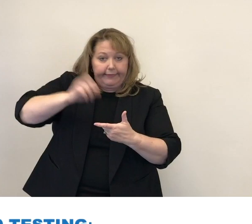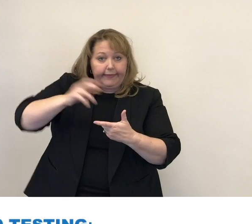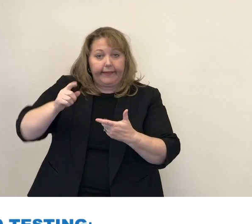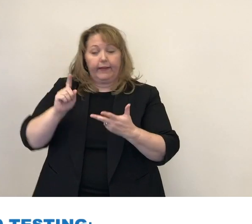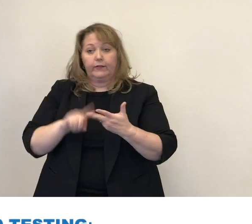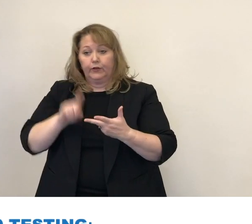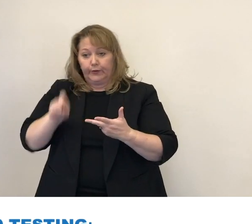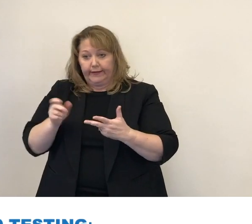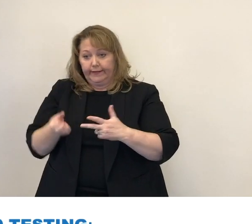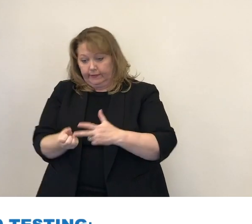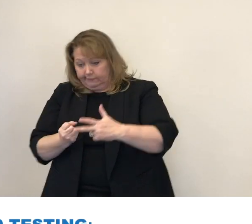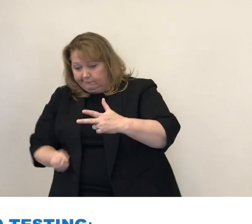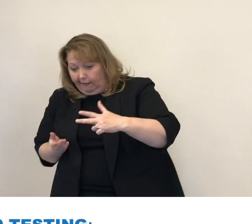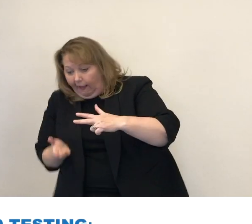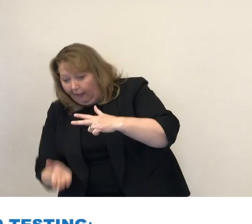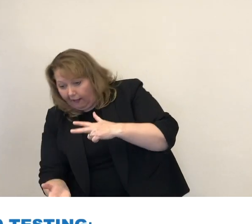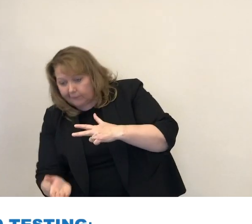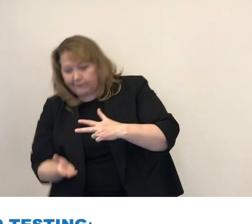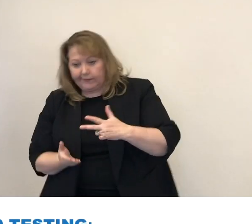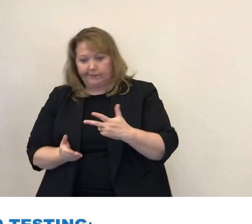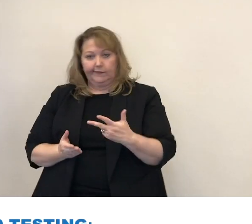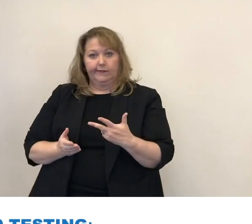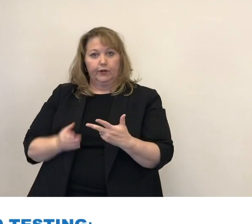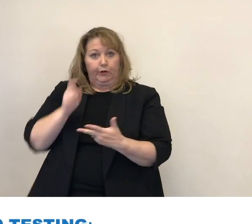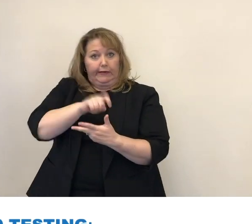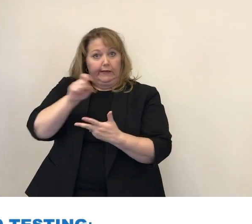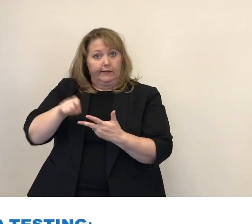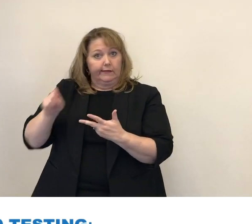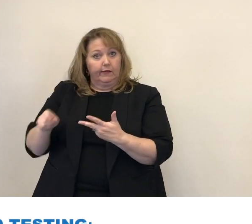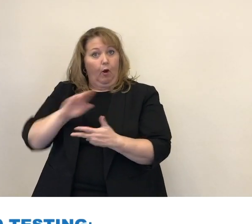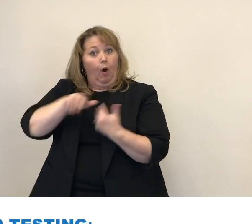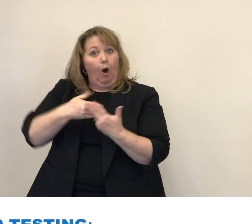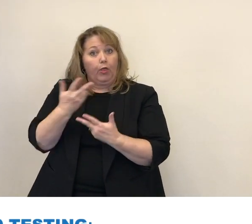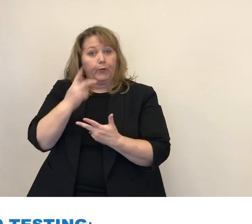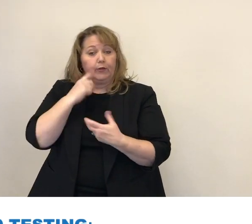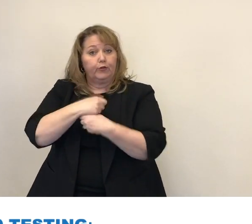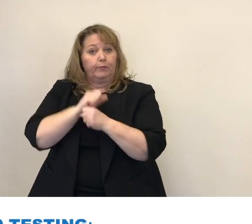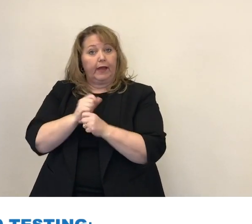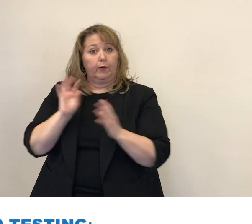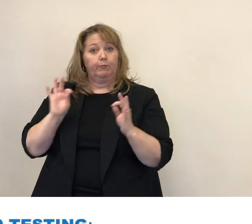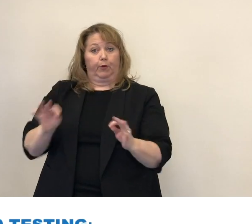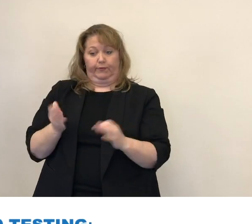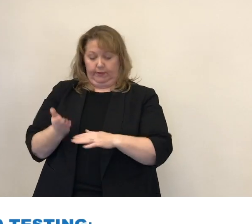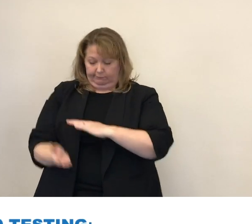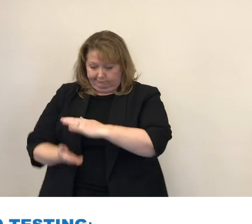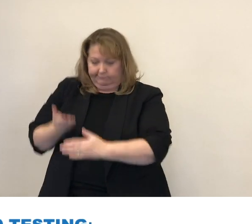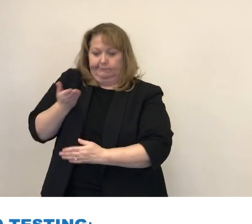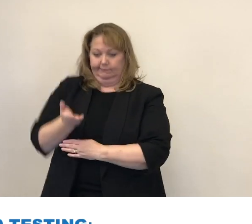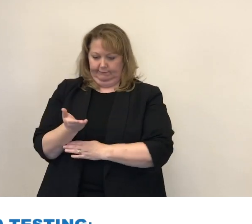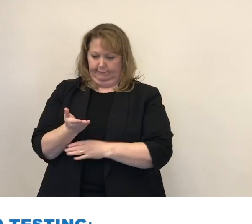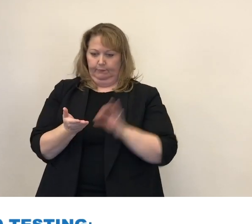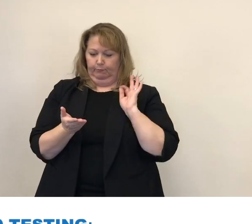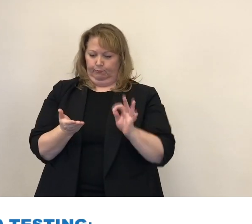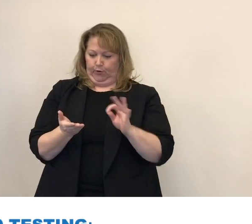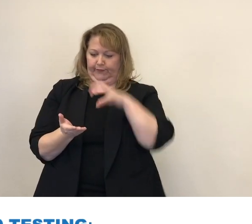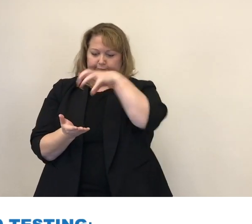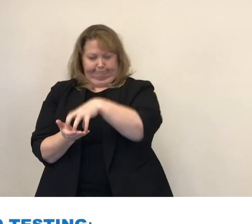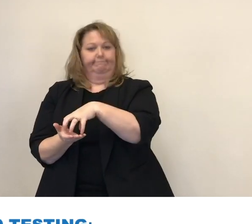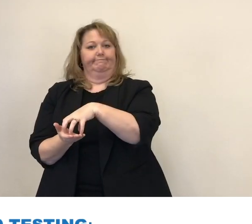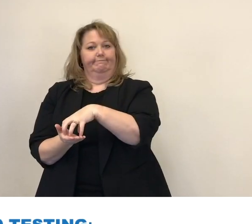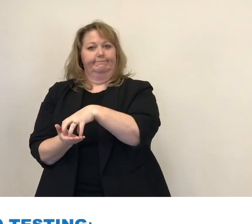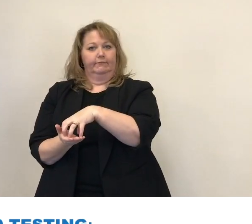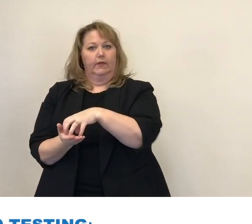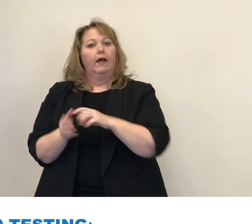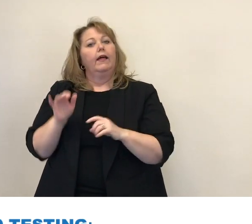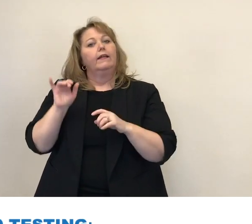all of those things functioning and in balance is what one needs to get a proper lab test performed. This slide shows the steps of